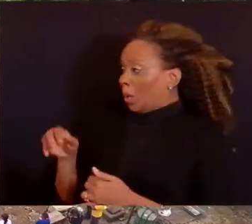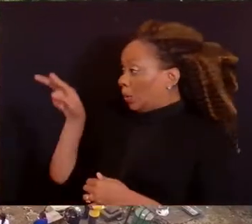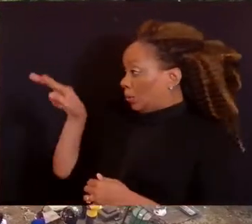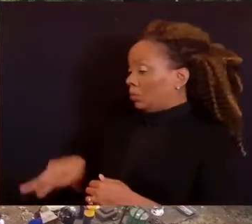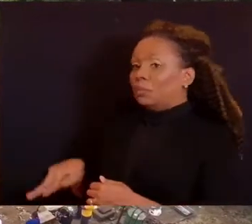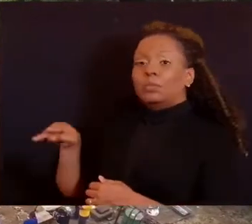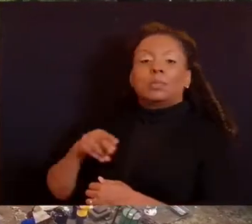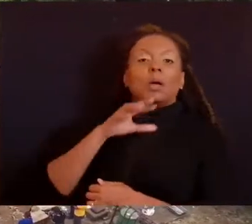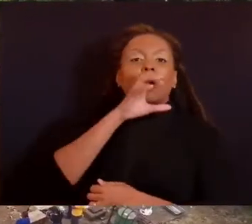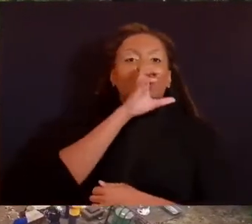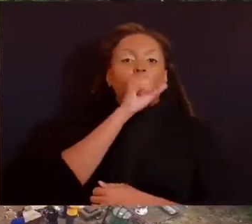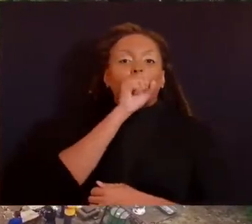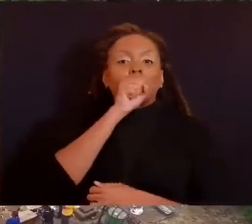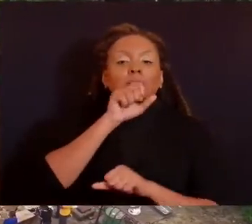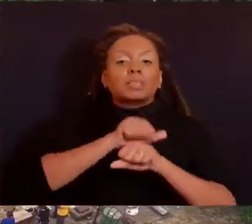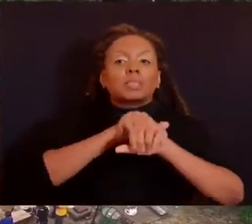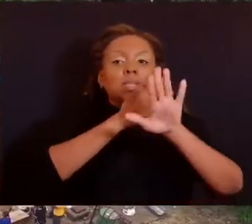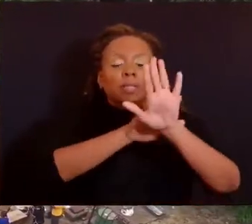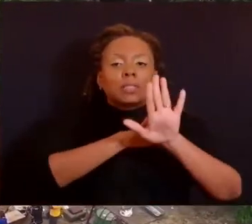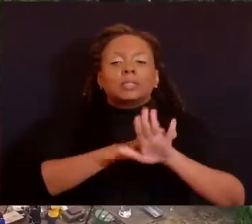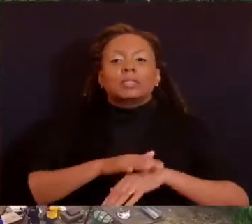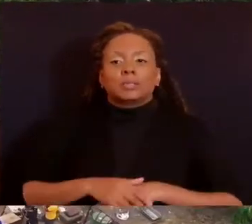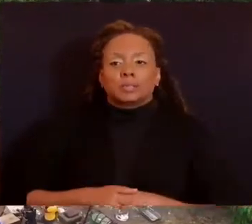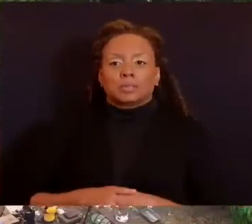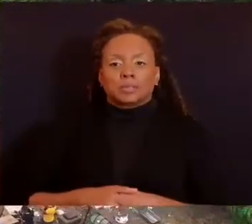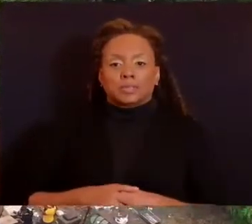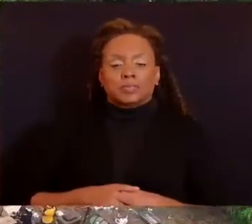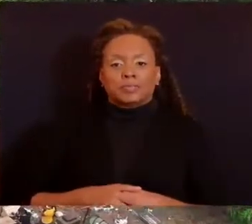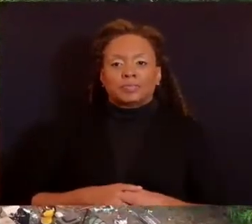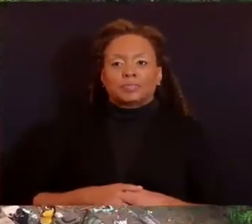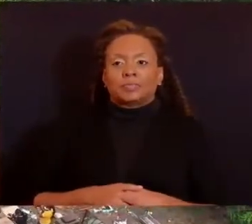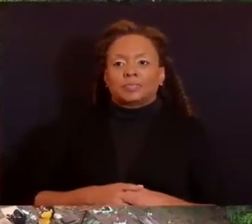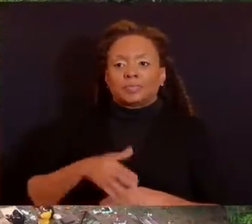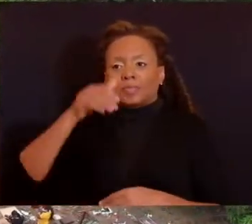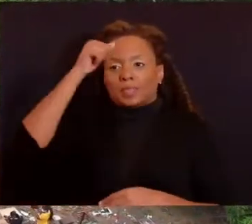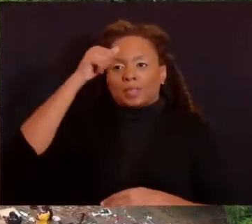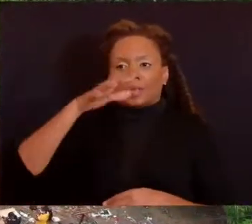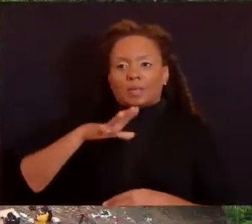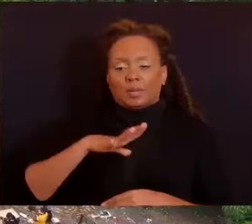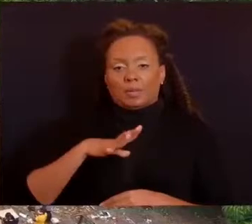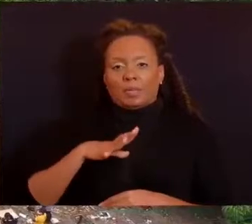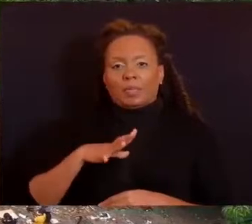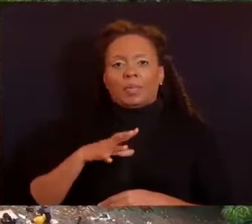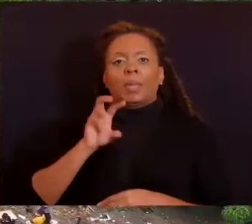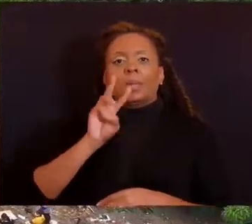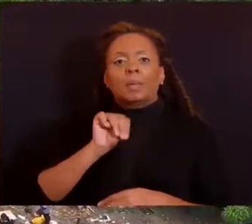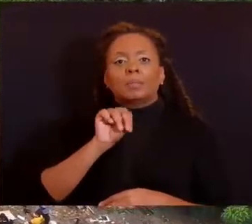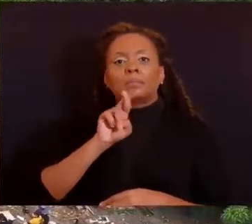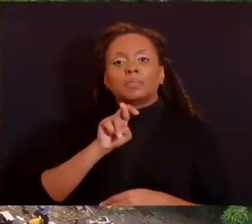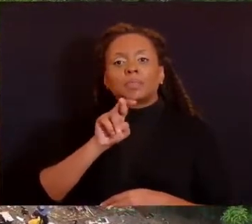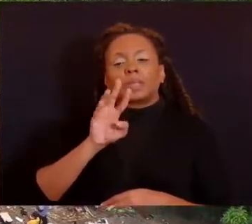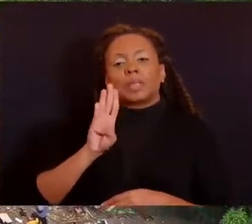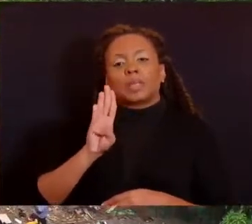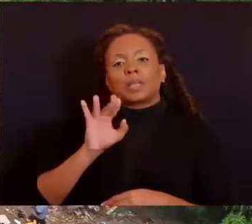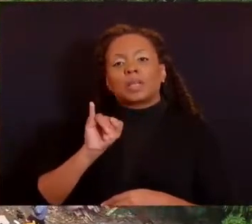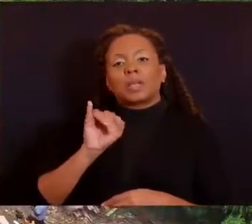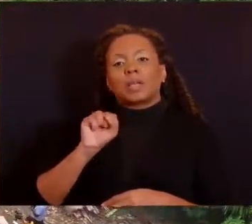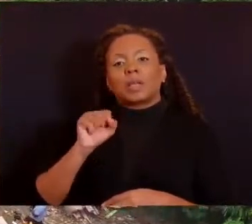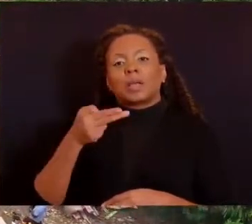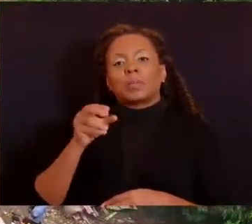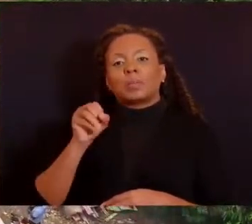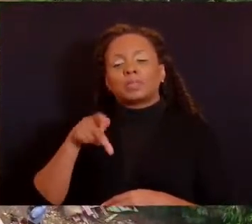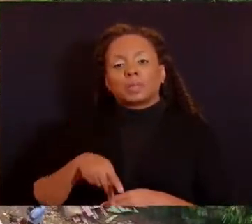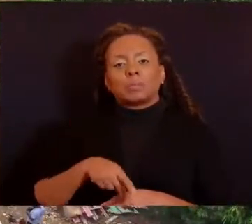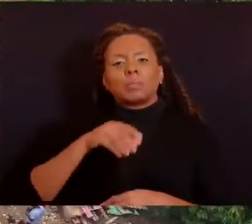Orange Hill. Mr. Bishop there, and his story was heart-wrenching again. This is an